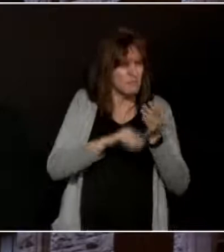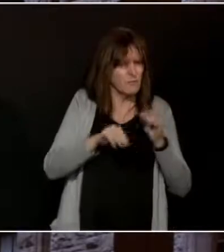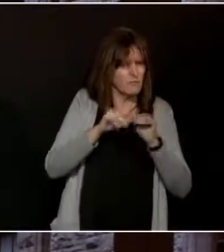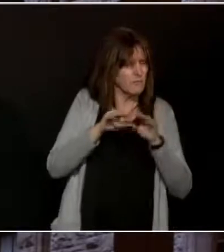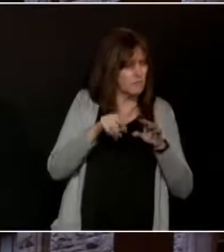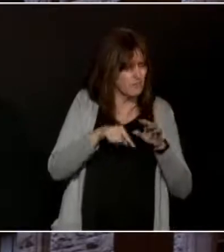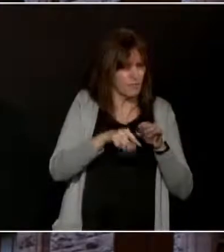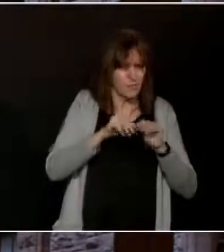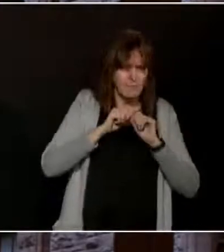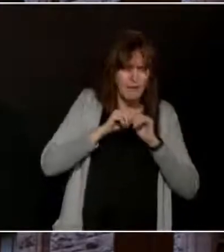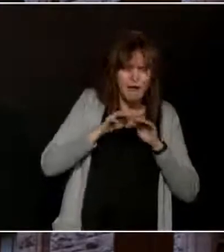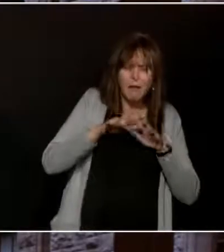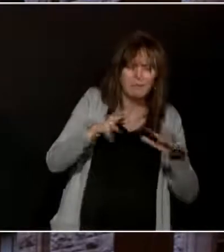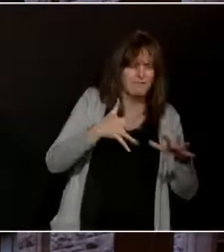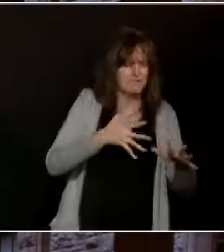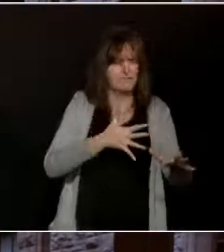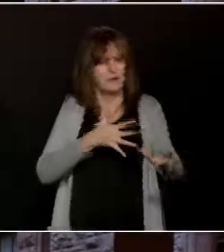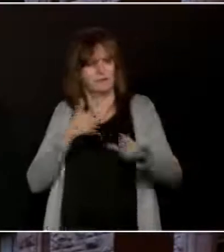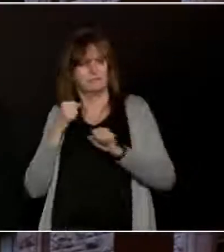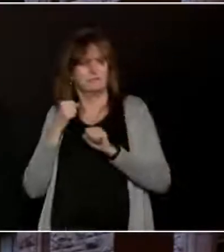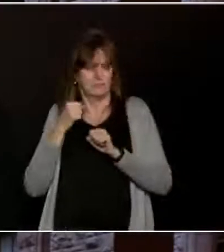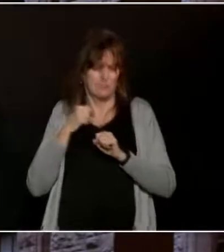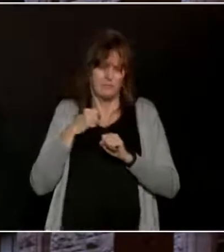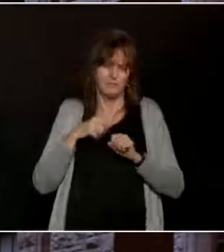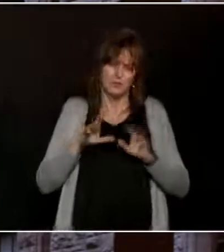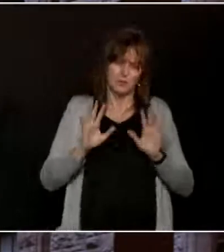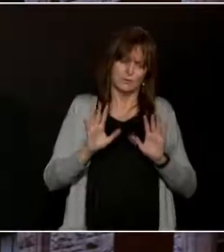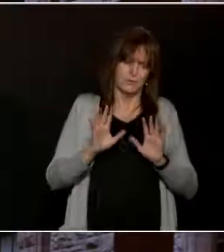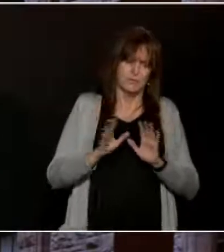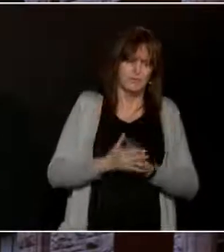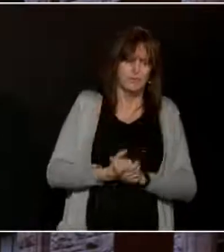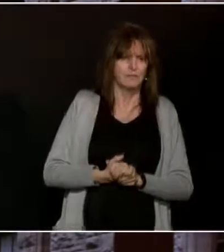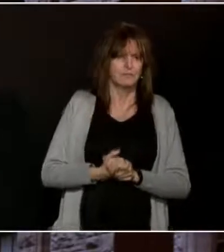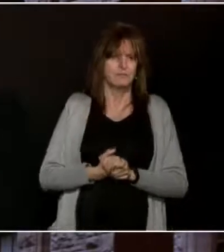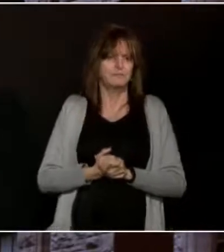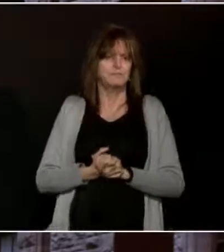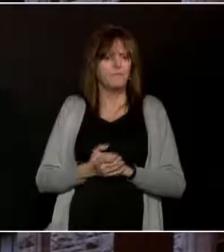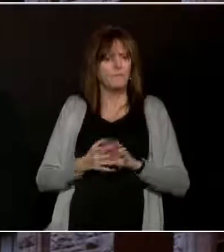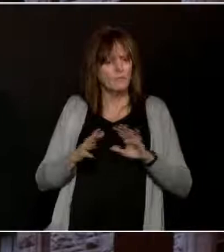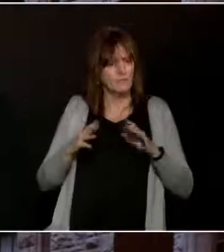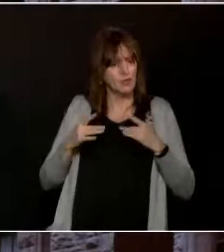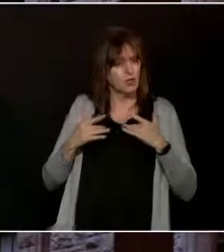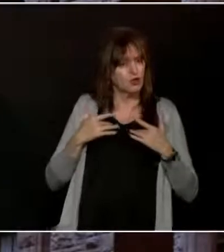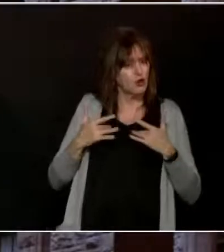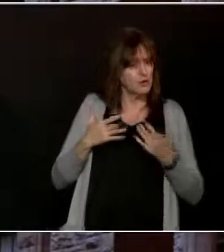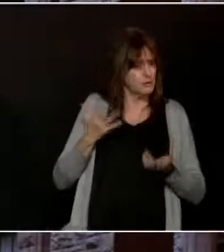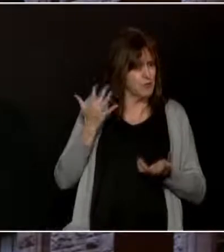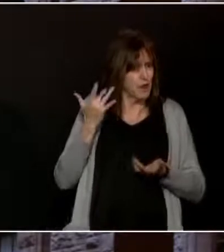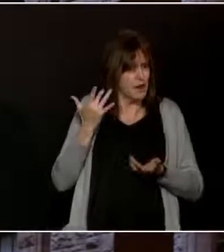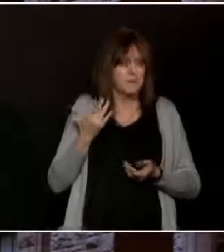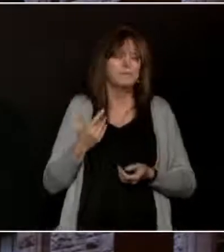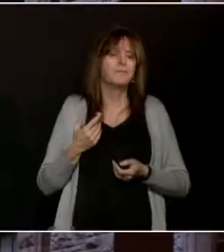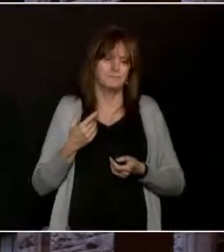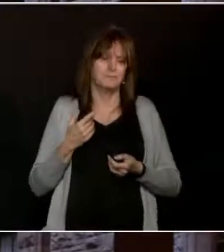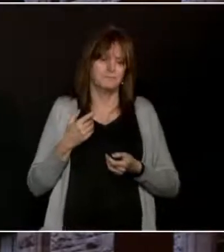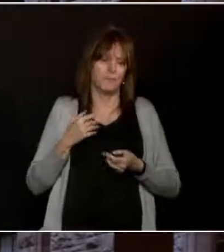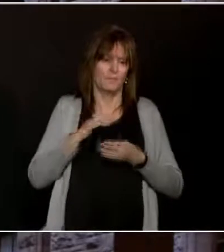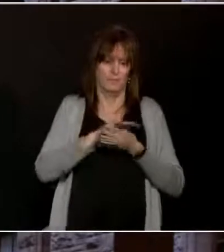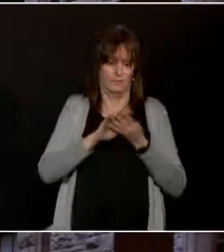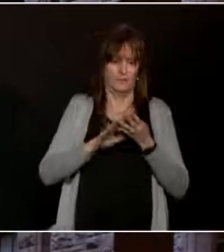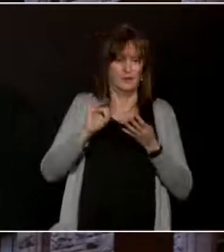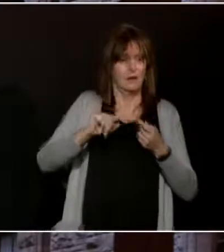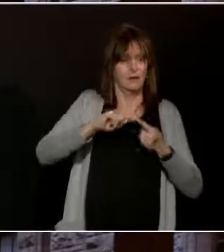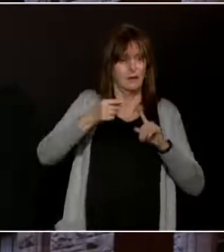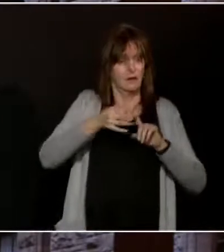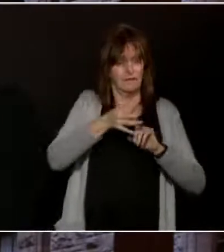and that we are concerned about because of the more ease they have to move from person to person in a very short period